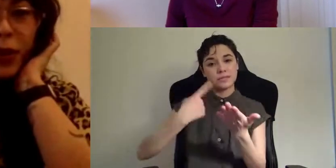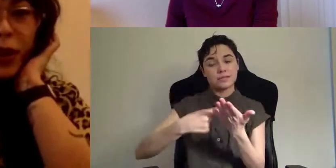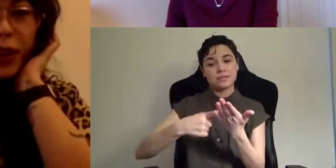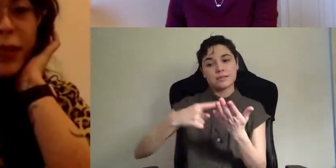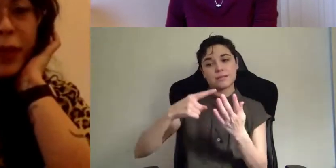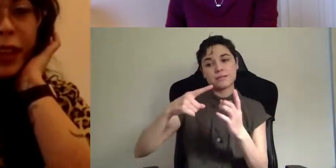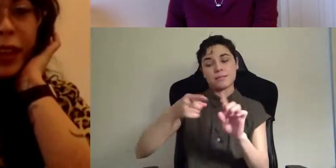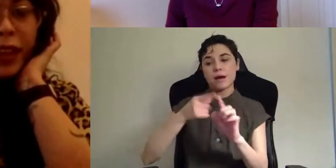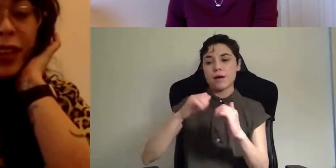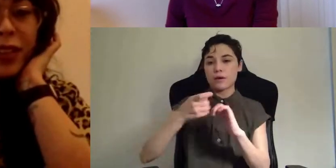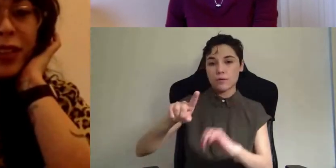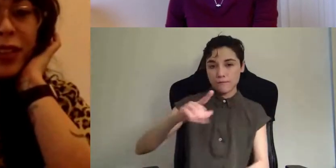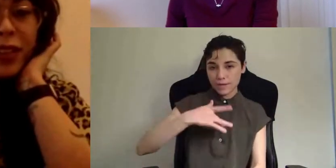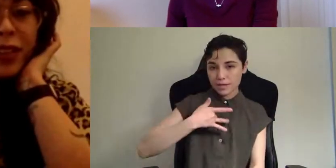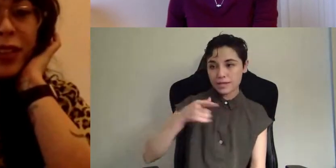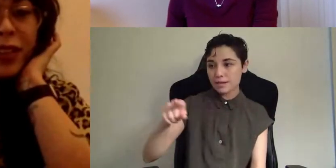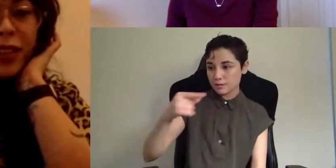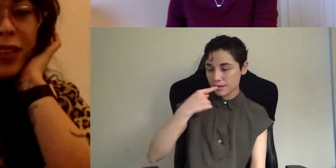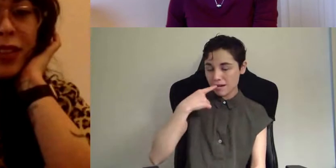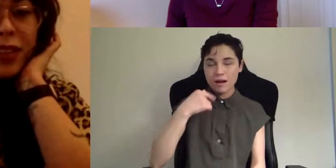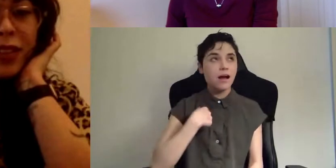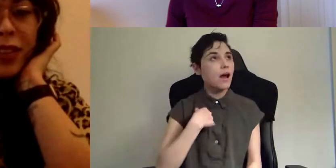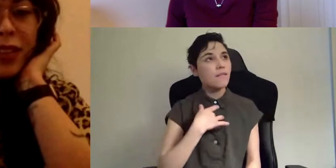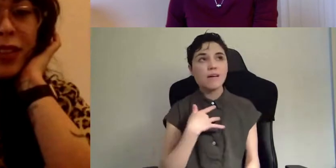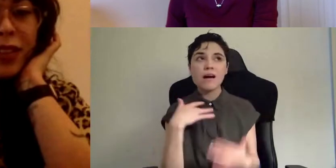we don't want it to be like this, and